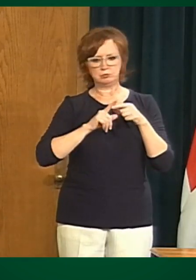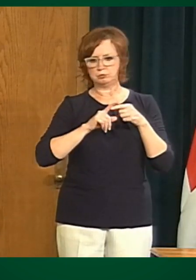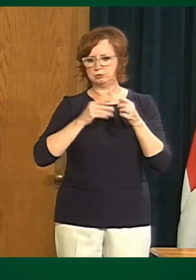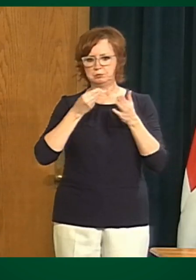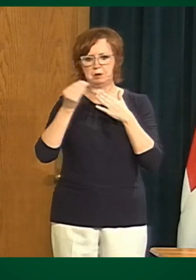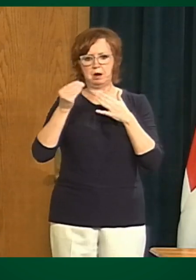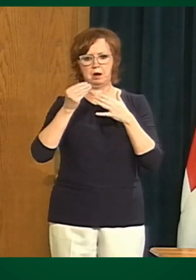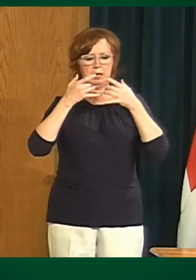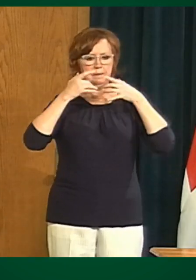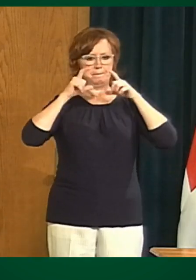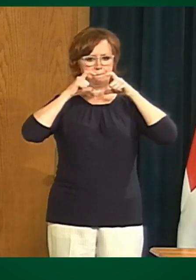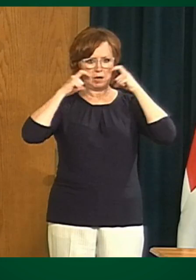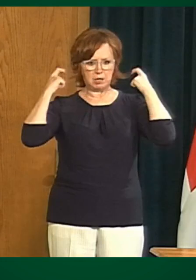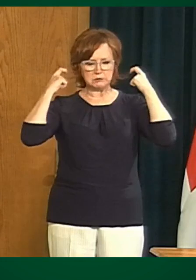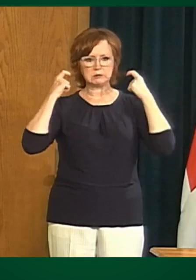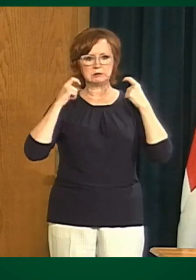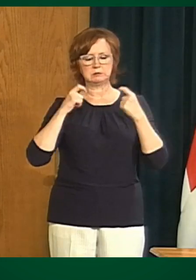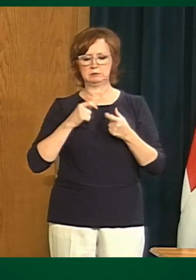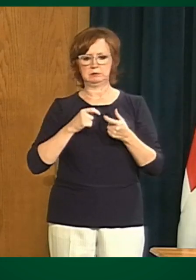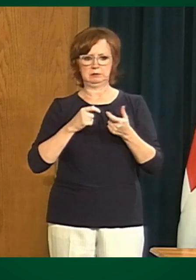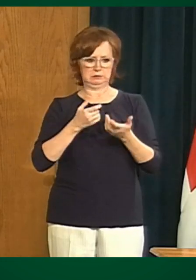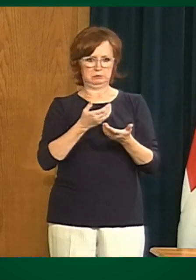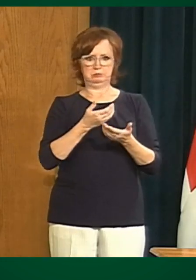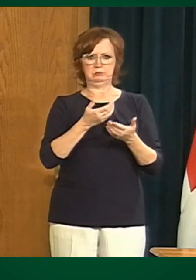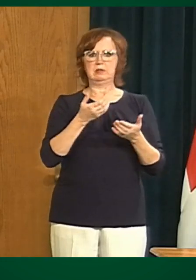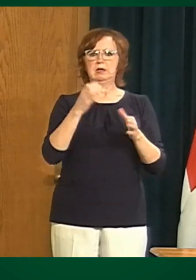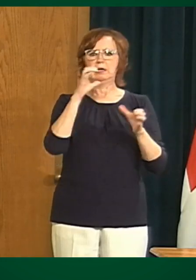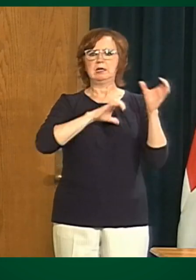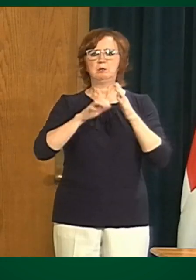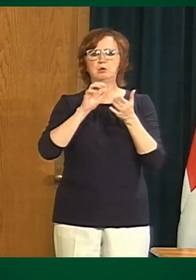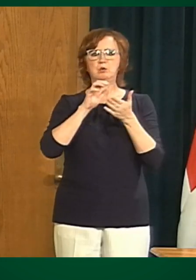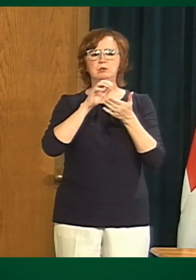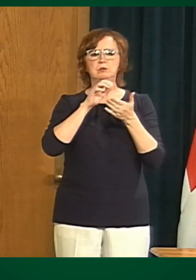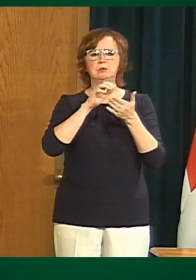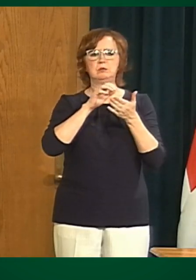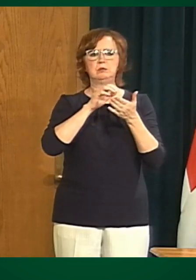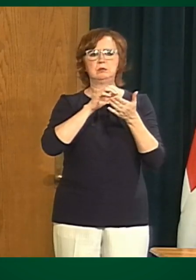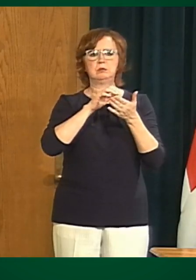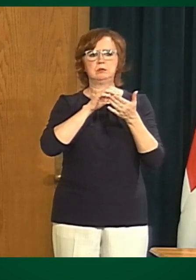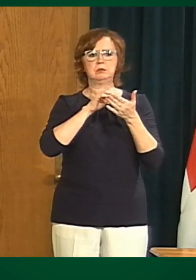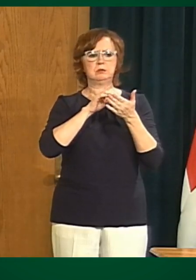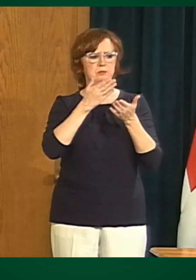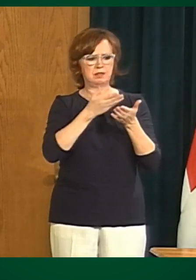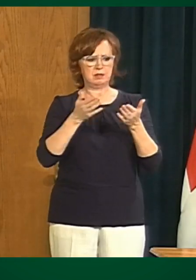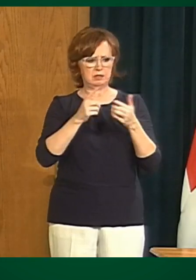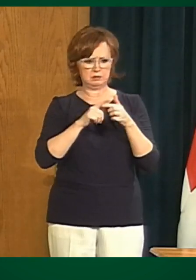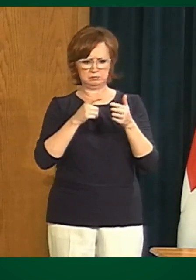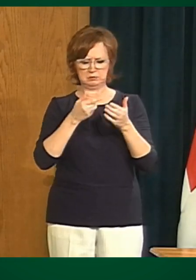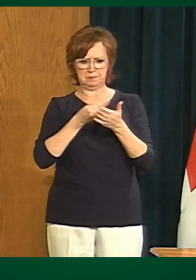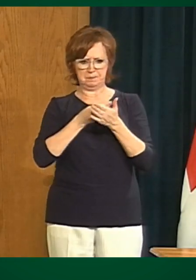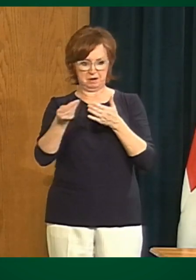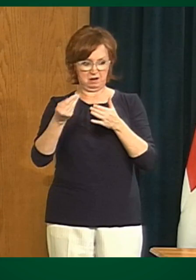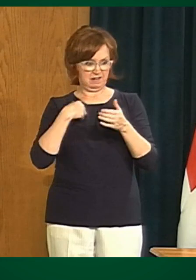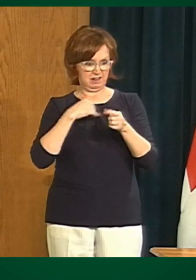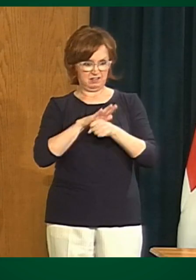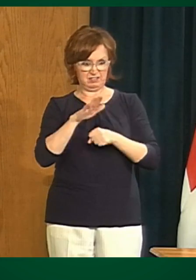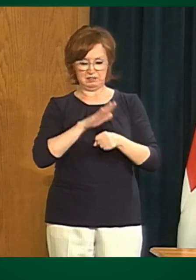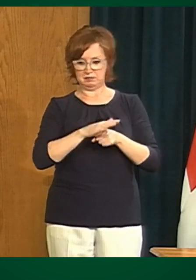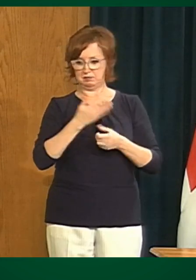they may be there as well, and that may hinder some of this reopening plan. And so we will work